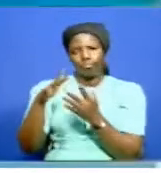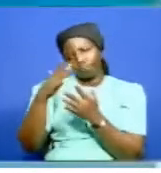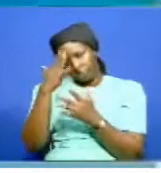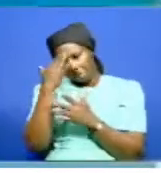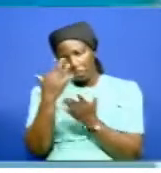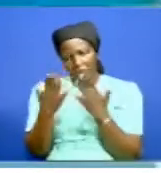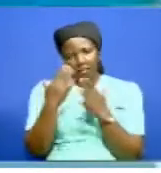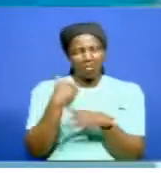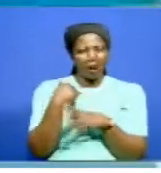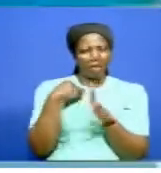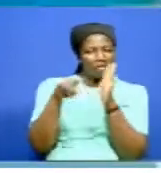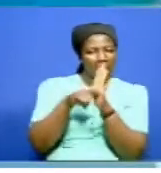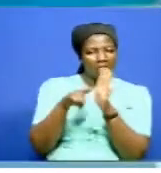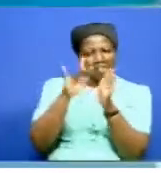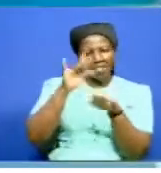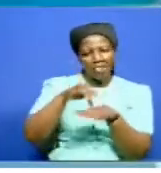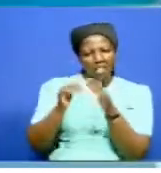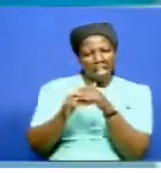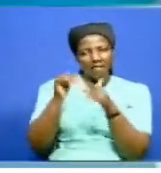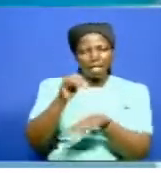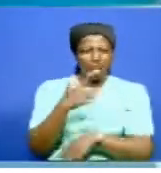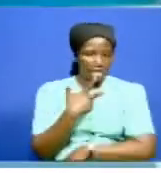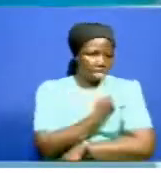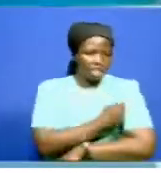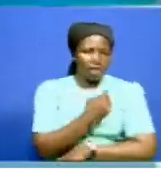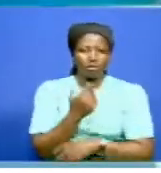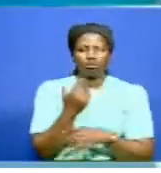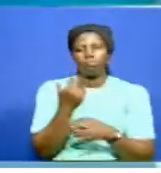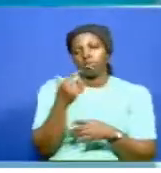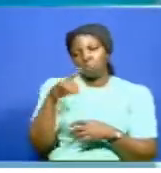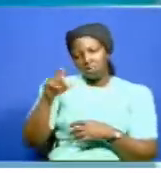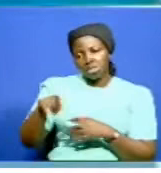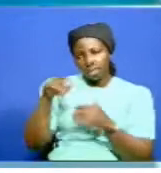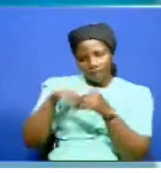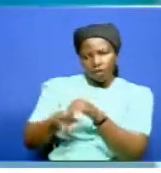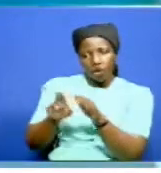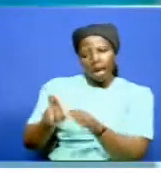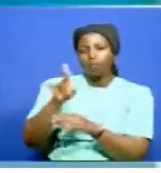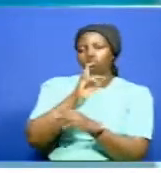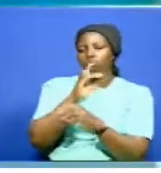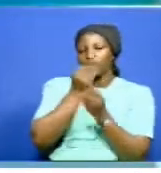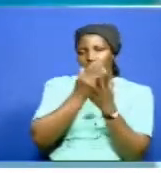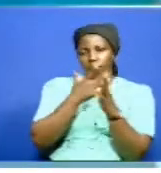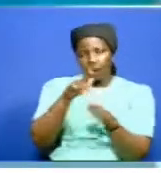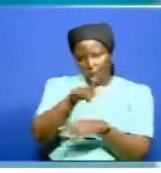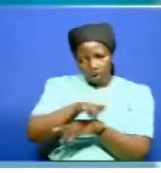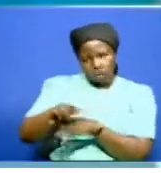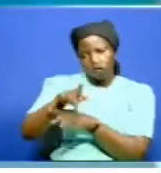following immunization, one needs a follow-up, so those details will be there.